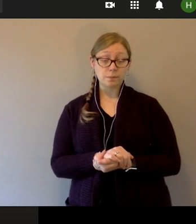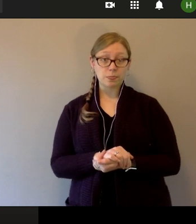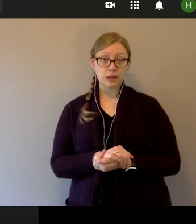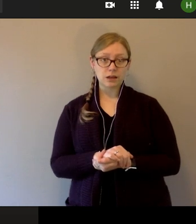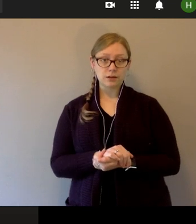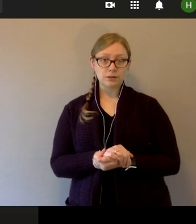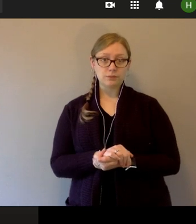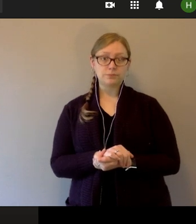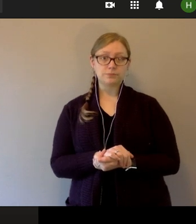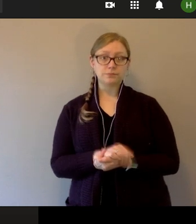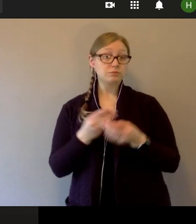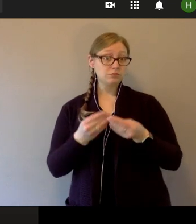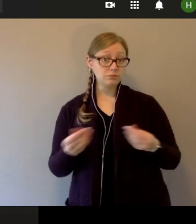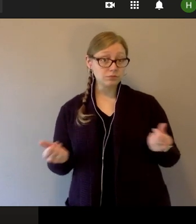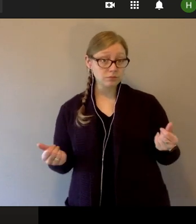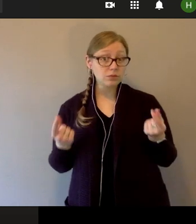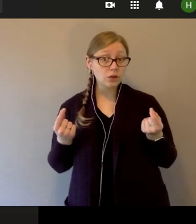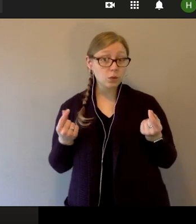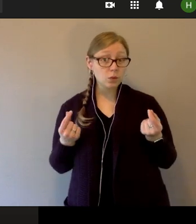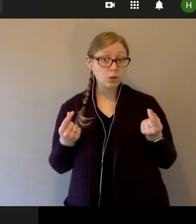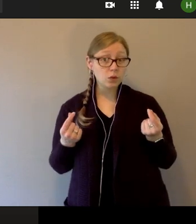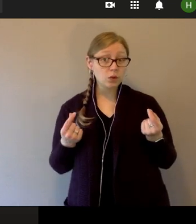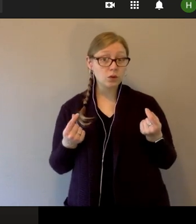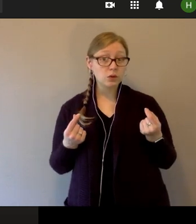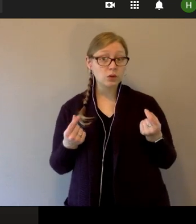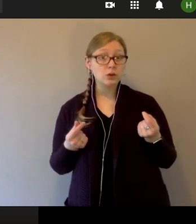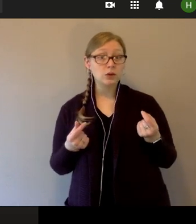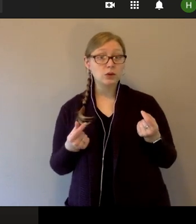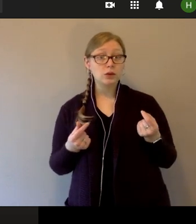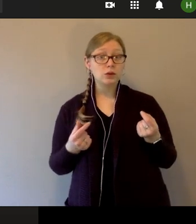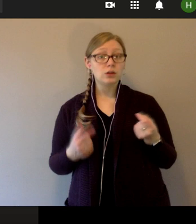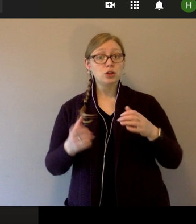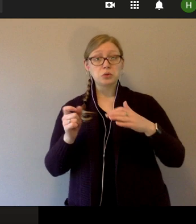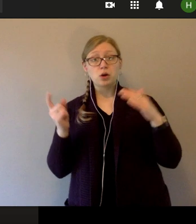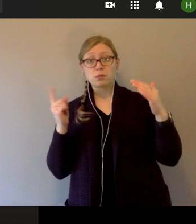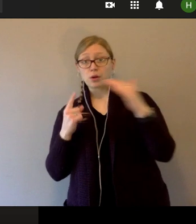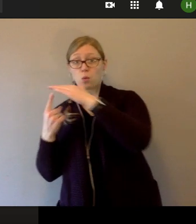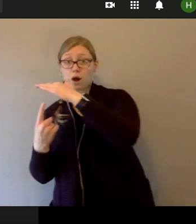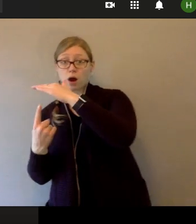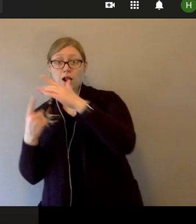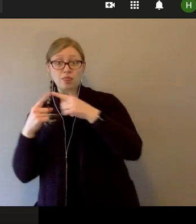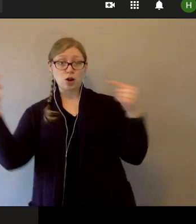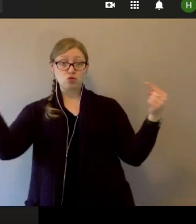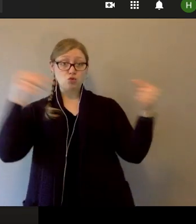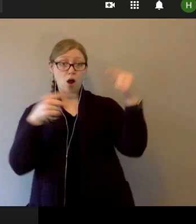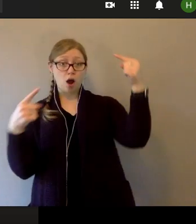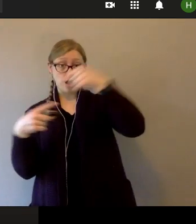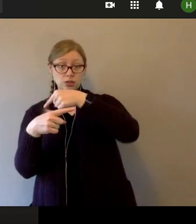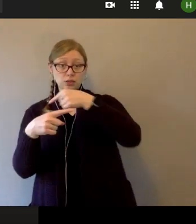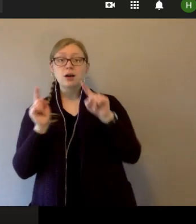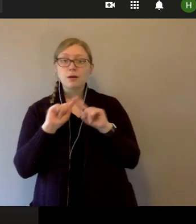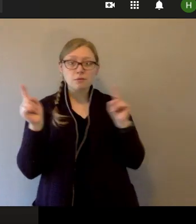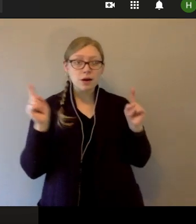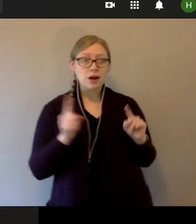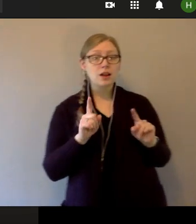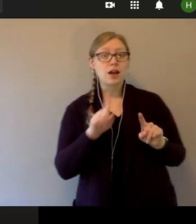this, again, you could put a 1 underneath and cross multiply, but the answer is going to be x equals